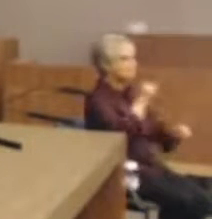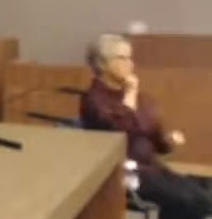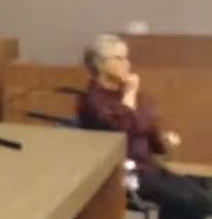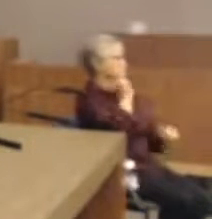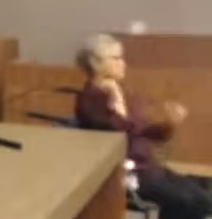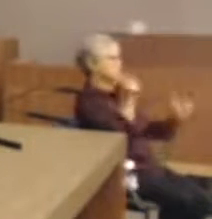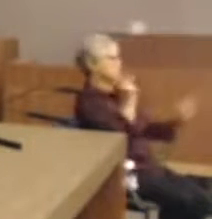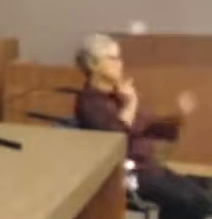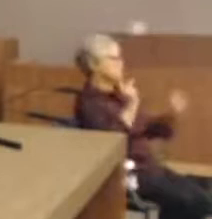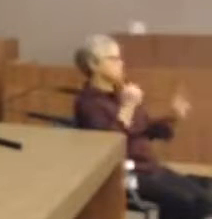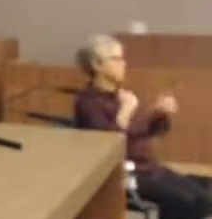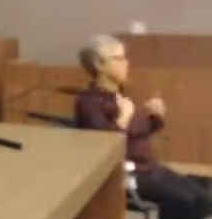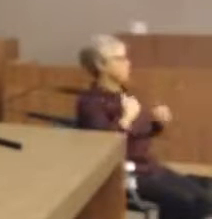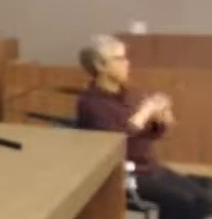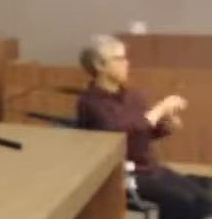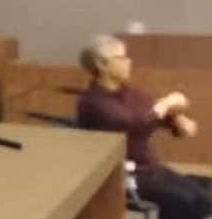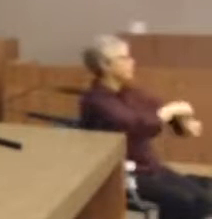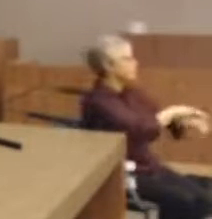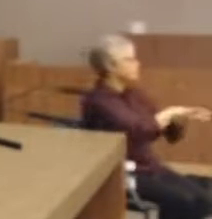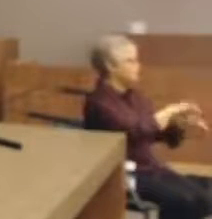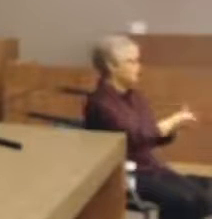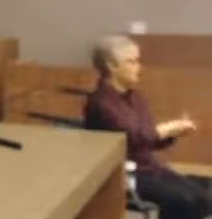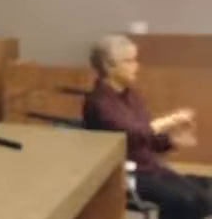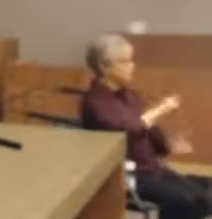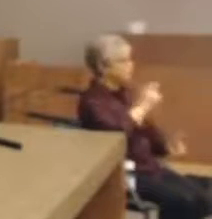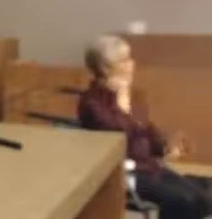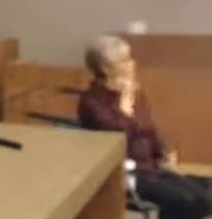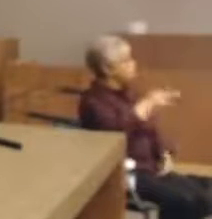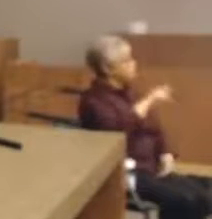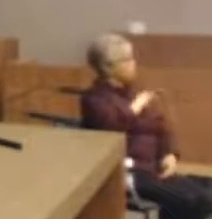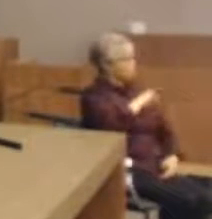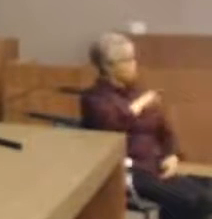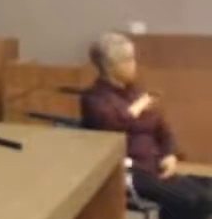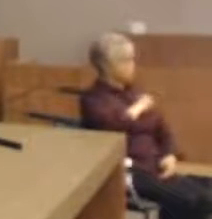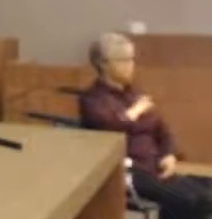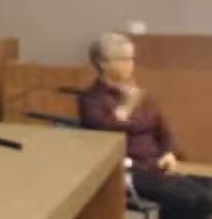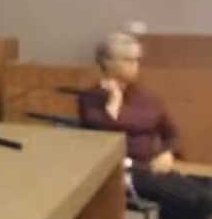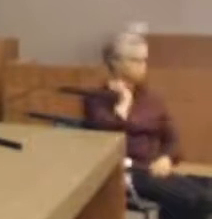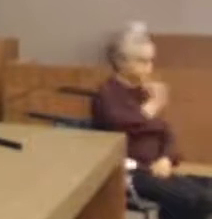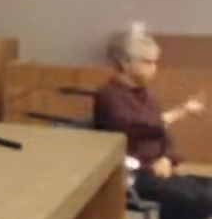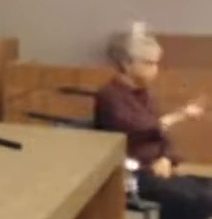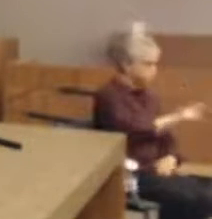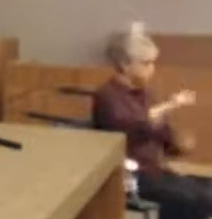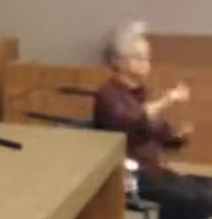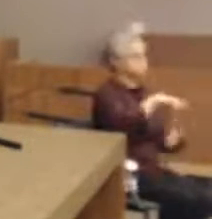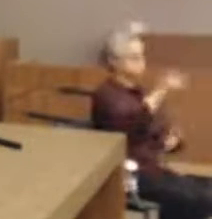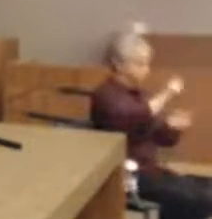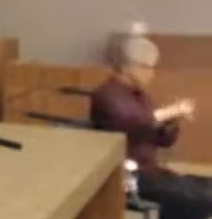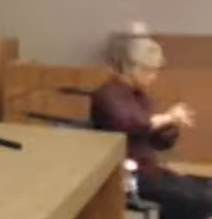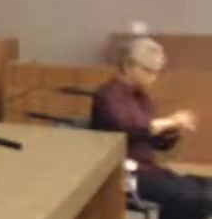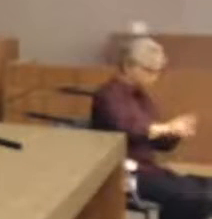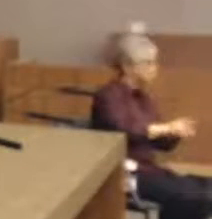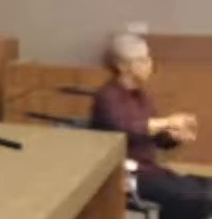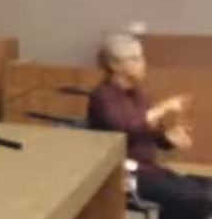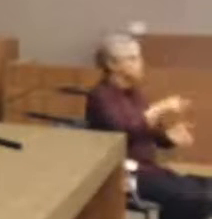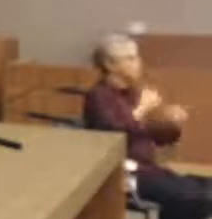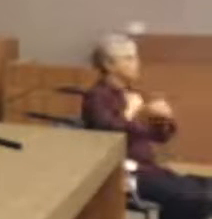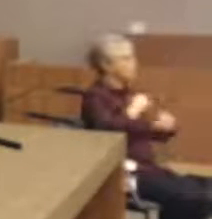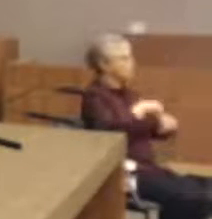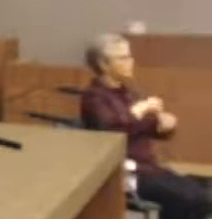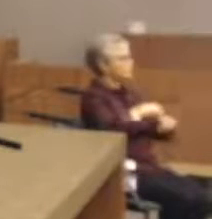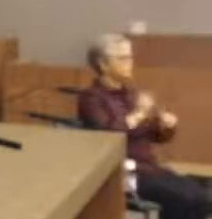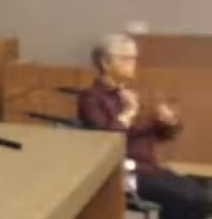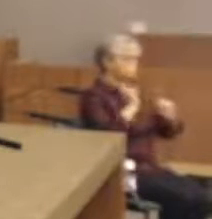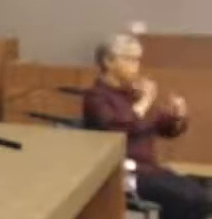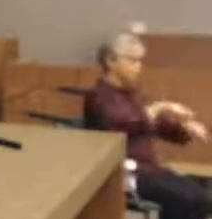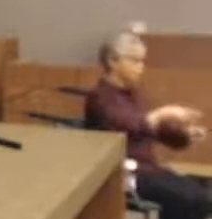the cop responding to an incident, you don't have the time that somebody in a specialized unit has to go to a special place and feed people